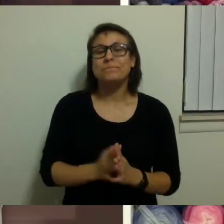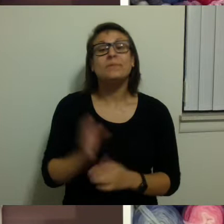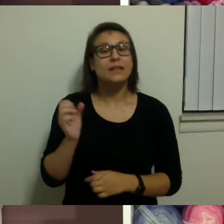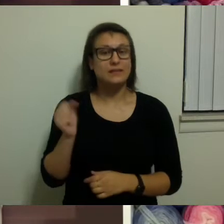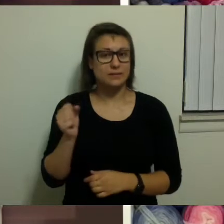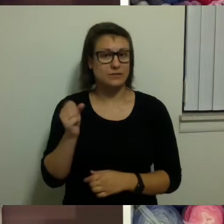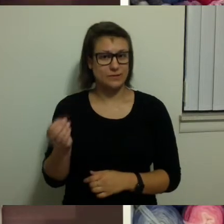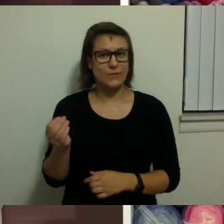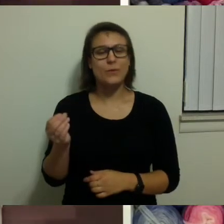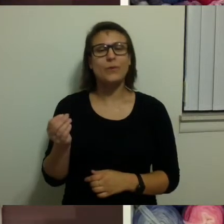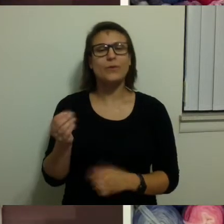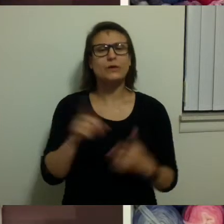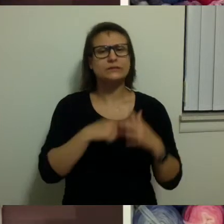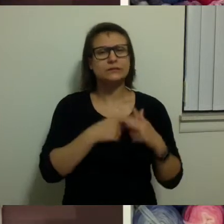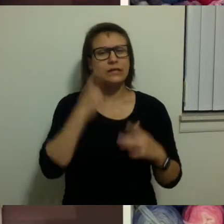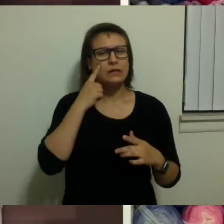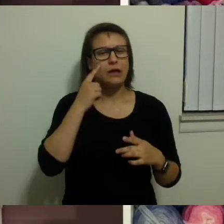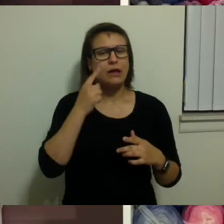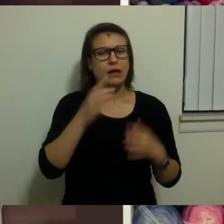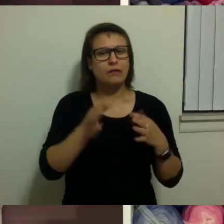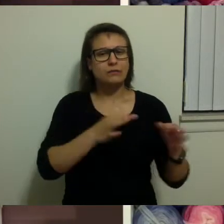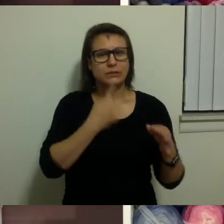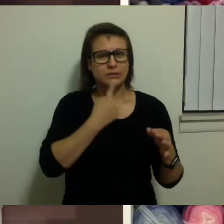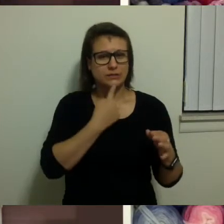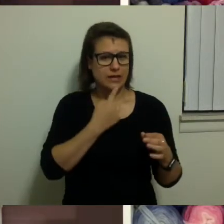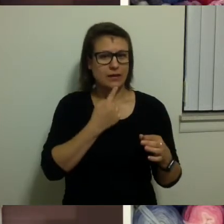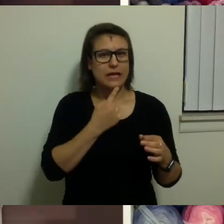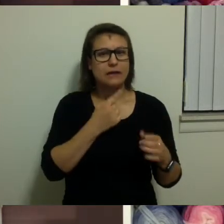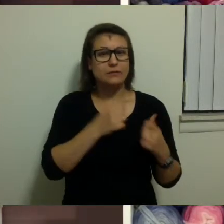So I initially thought the pattern called for sport weight yarn.